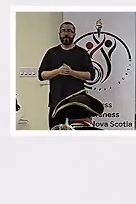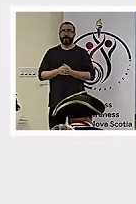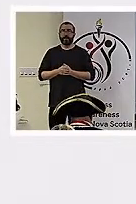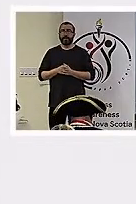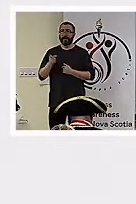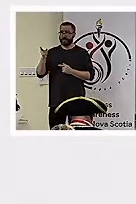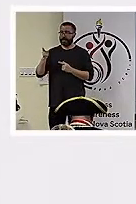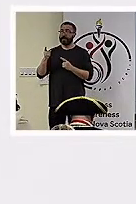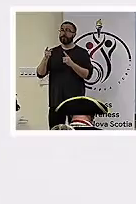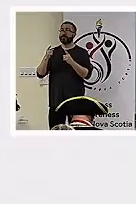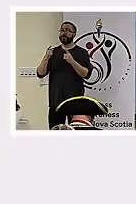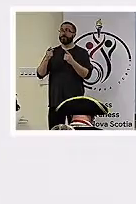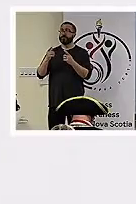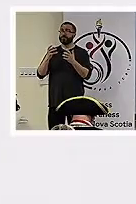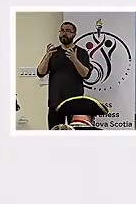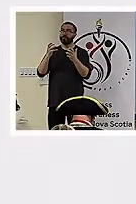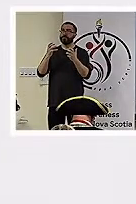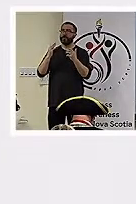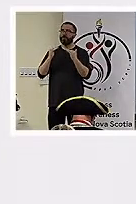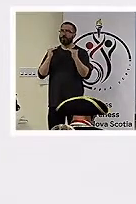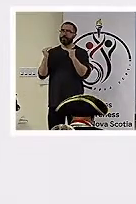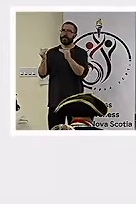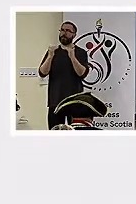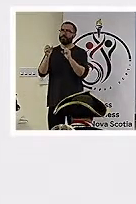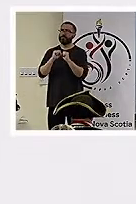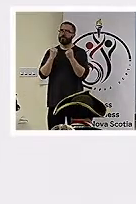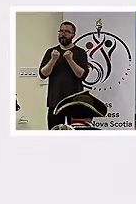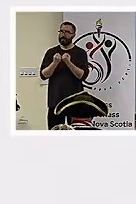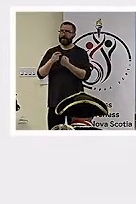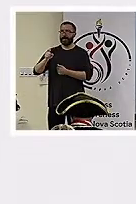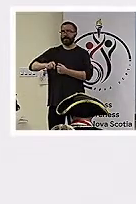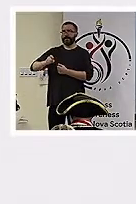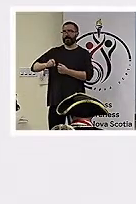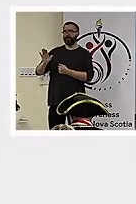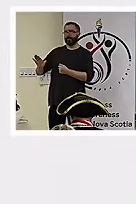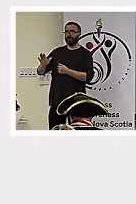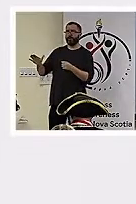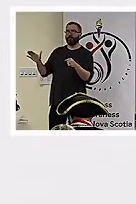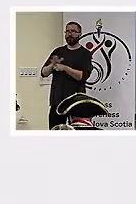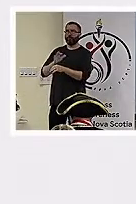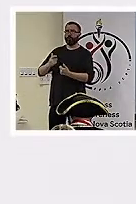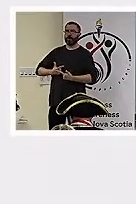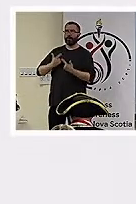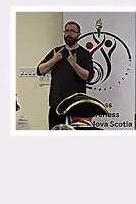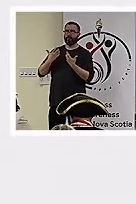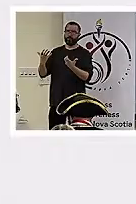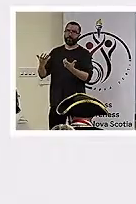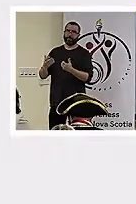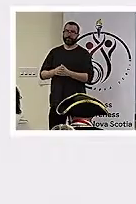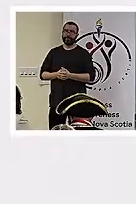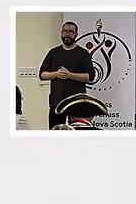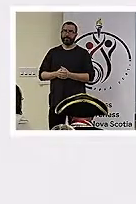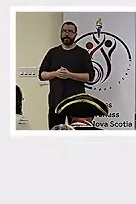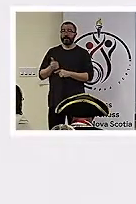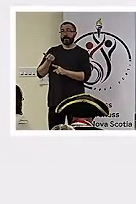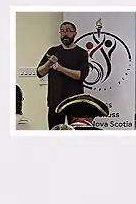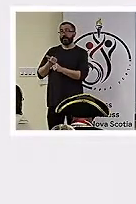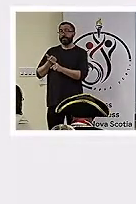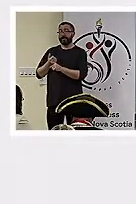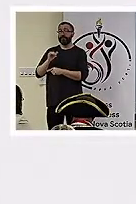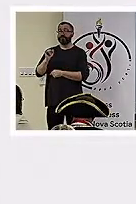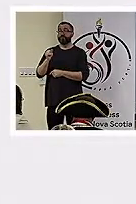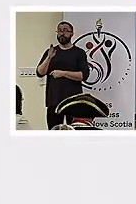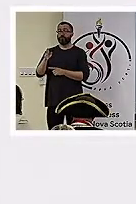equitable society and a need born out of his own desire for a full life. Hebb went on to jobs at New